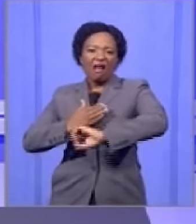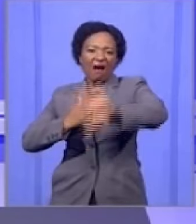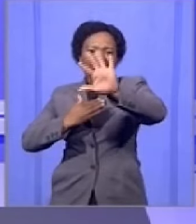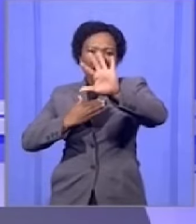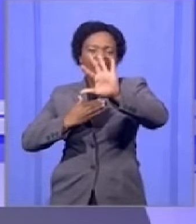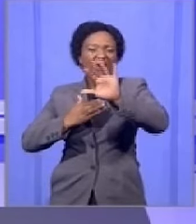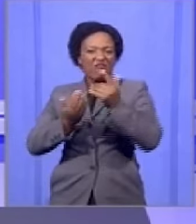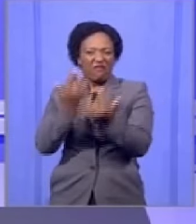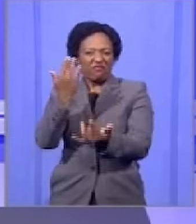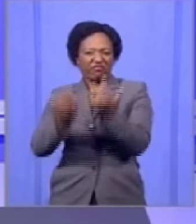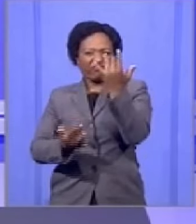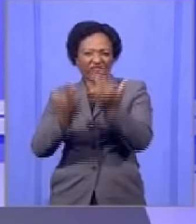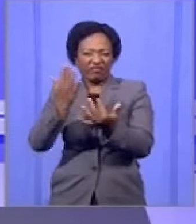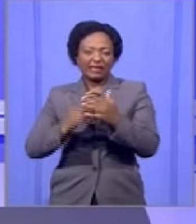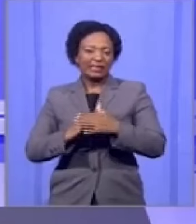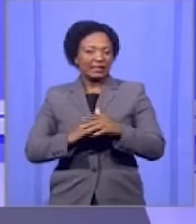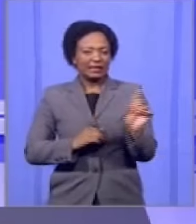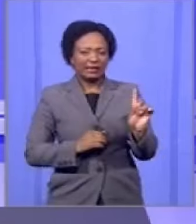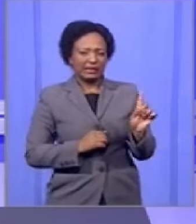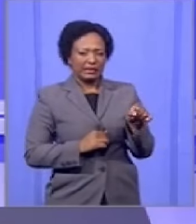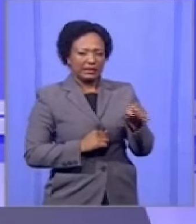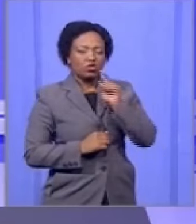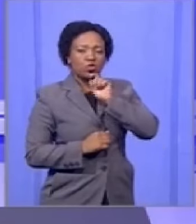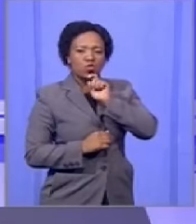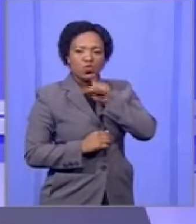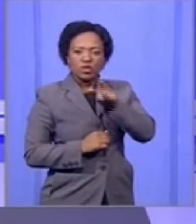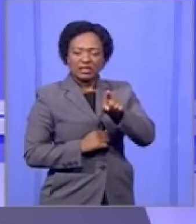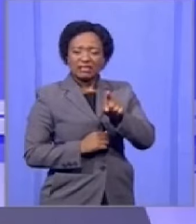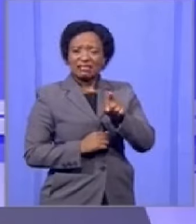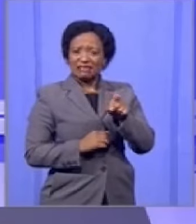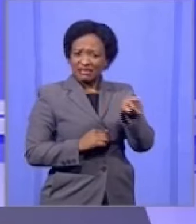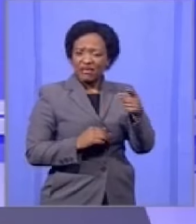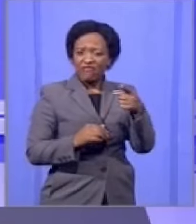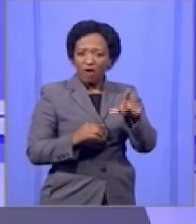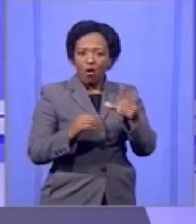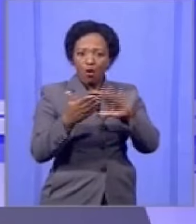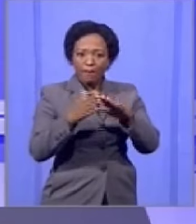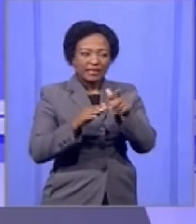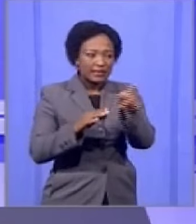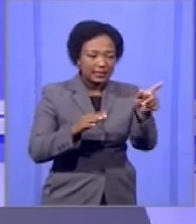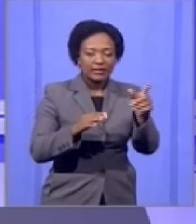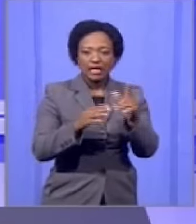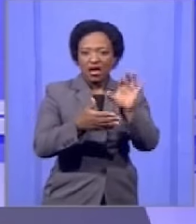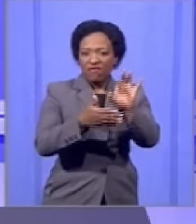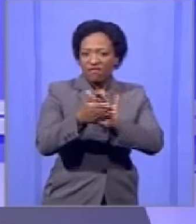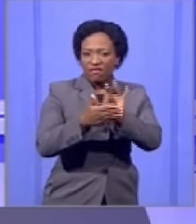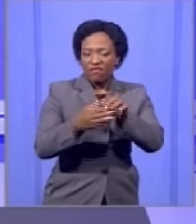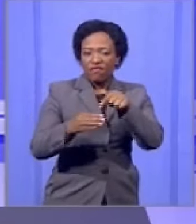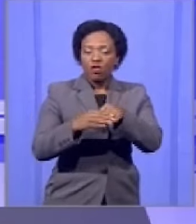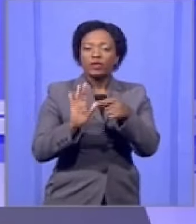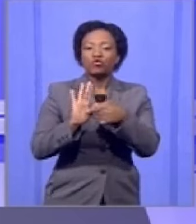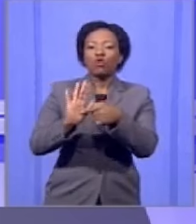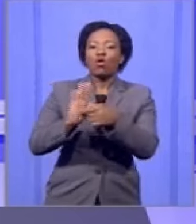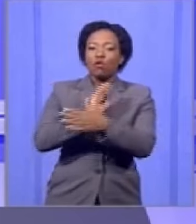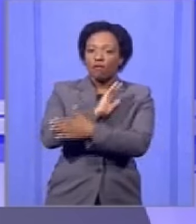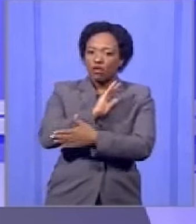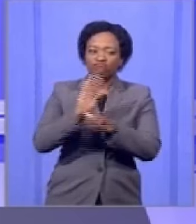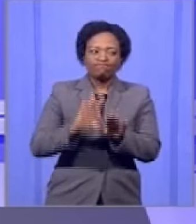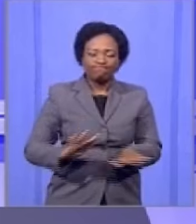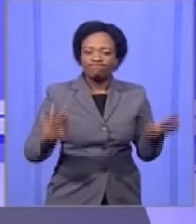naga. A re folaga ya naga ga ya tshwanela go dirisediwa go ngoka batlhophi ka ntlha ya faele le tshwao la setšhaba. Mashaba o